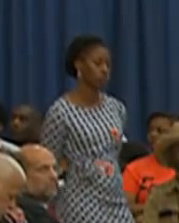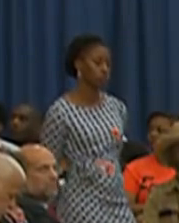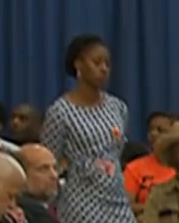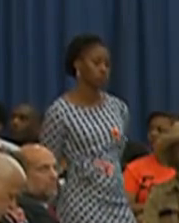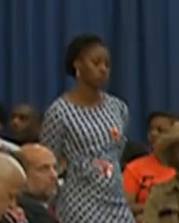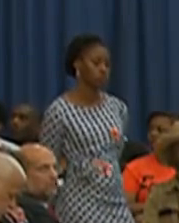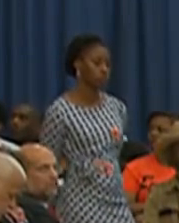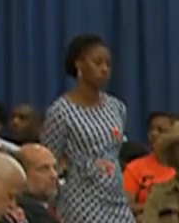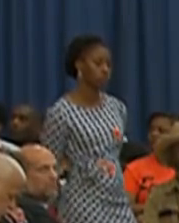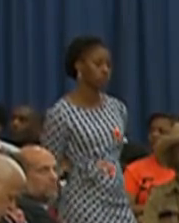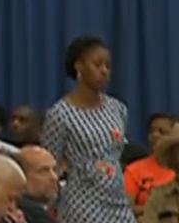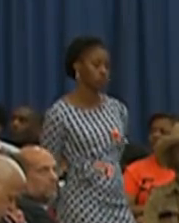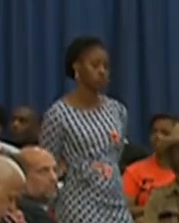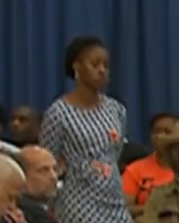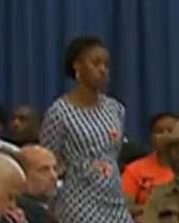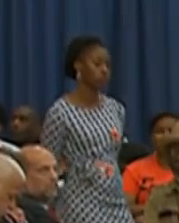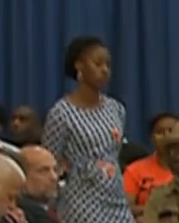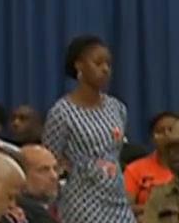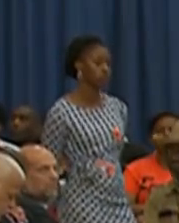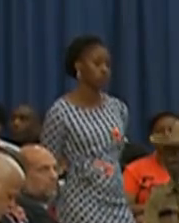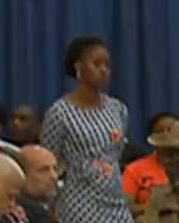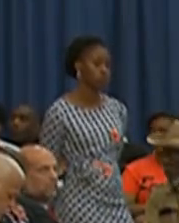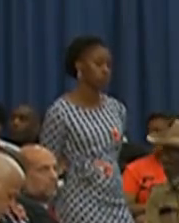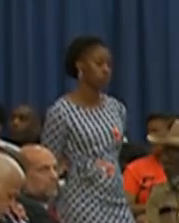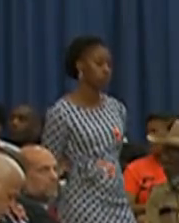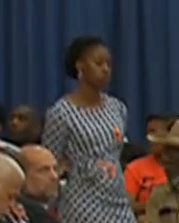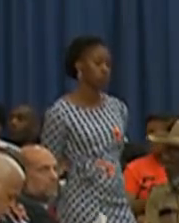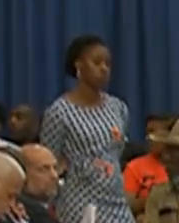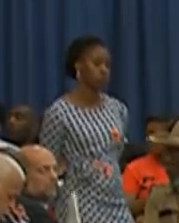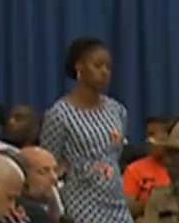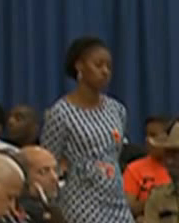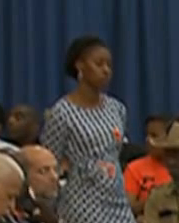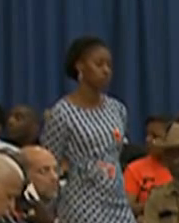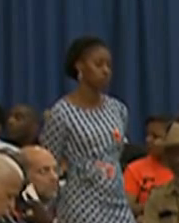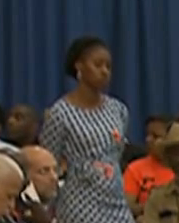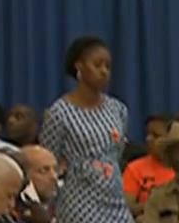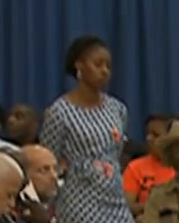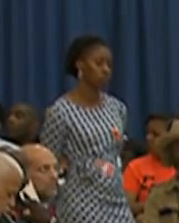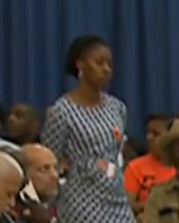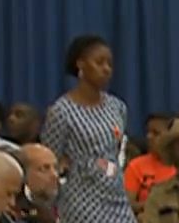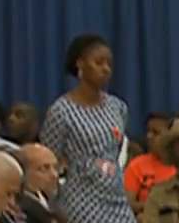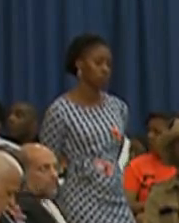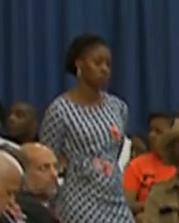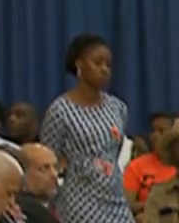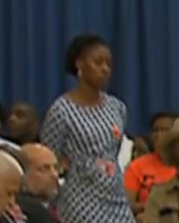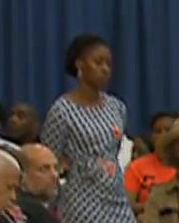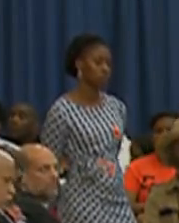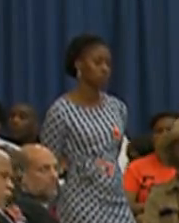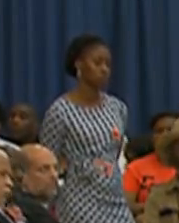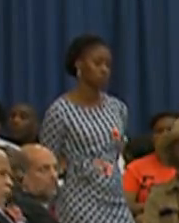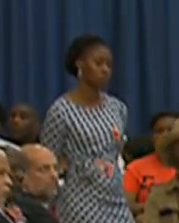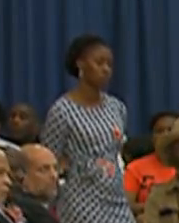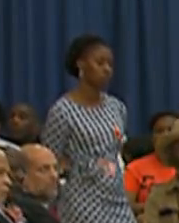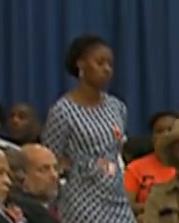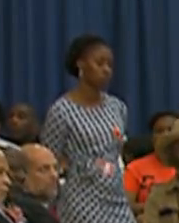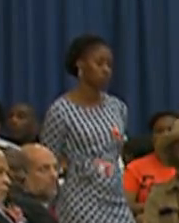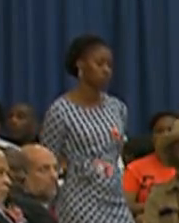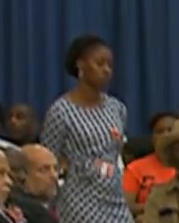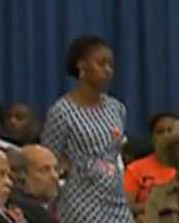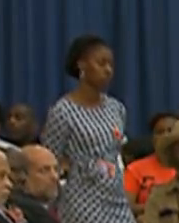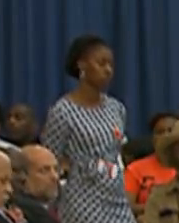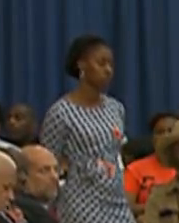been driving, unfortunately, some negative changes for HHC facilities. We've been losing a lot of money we used to